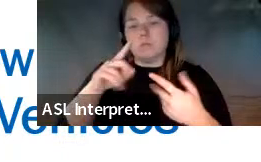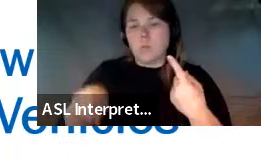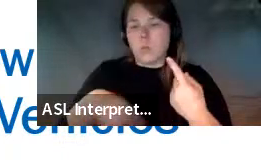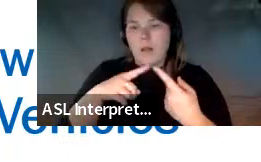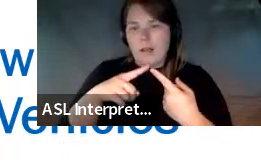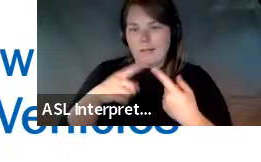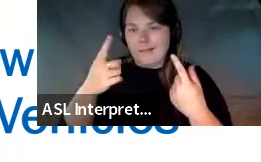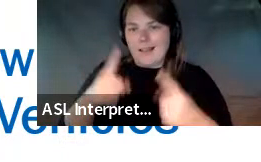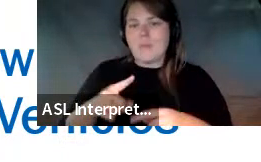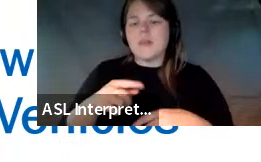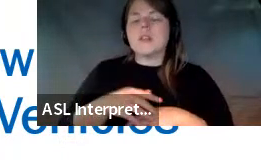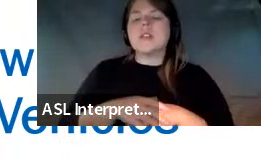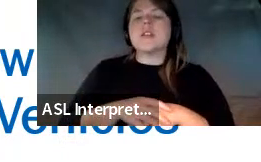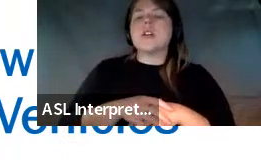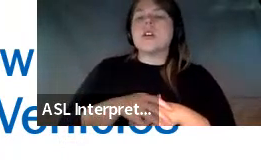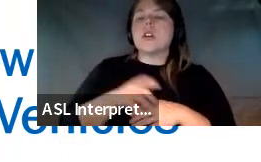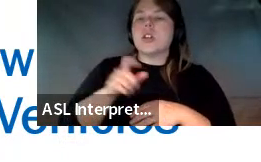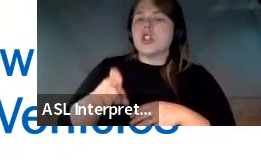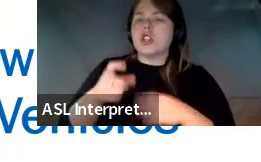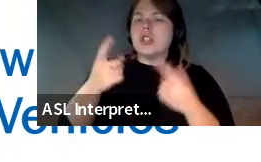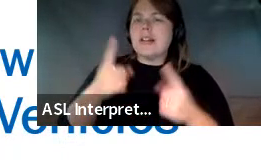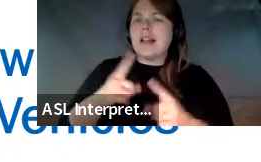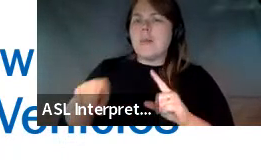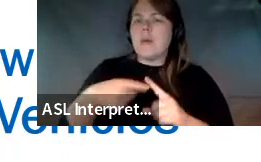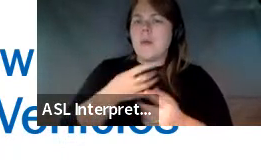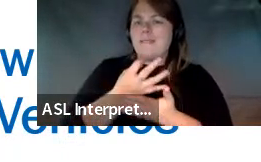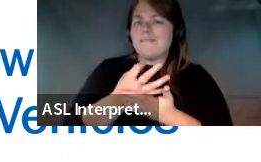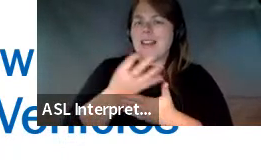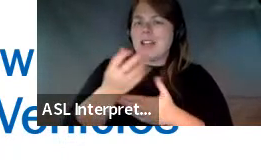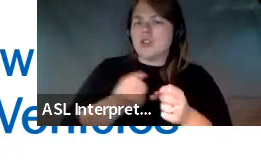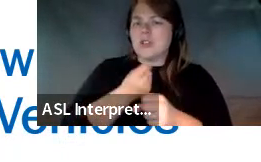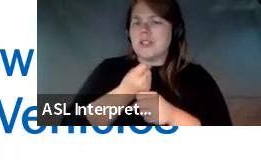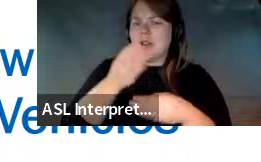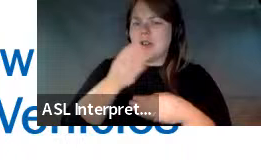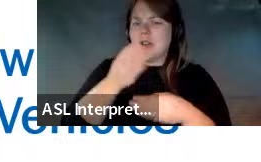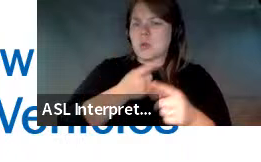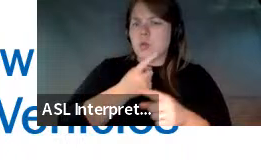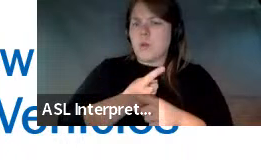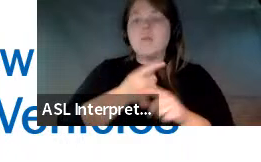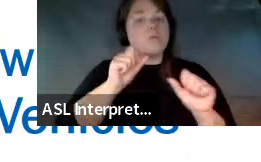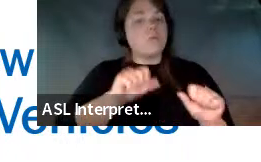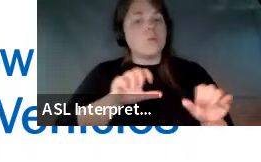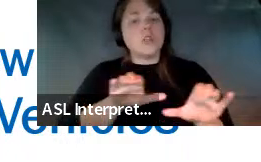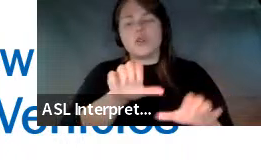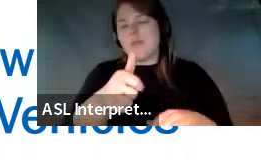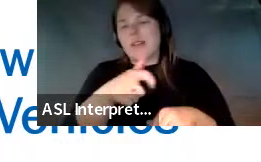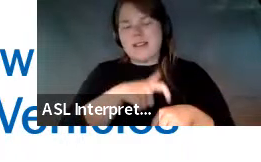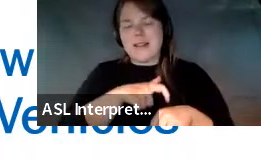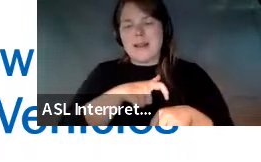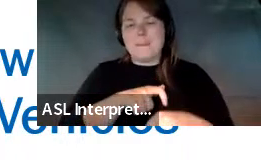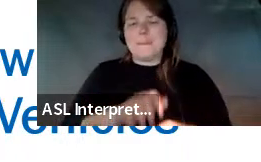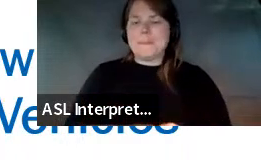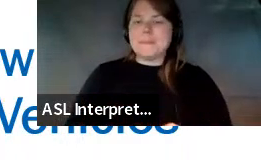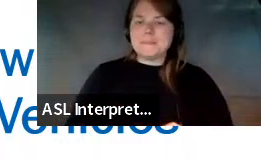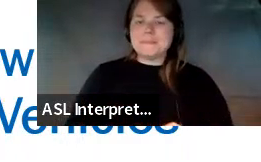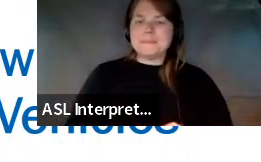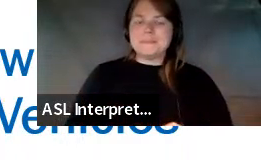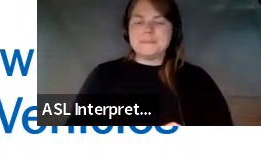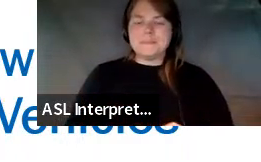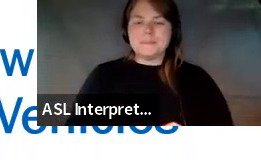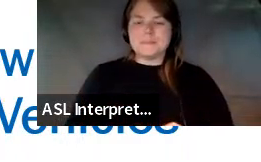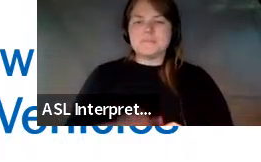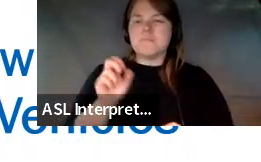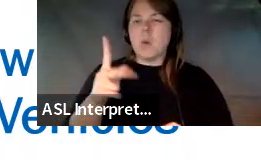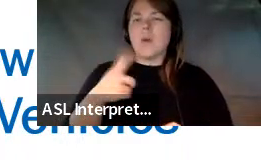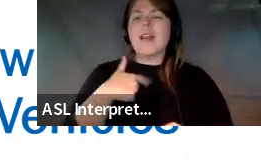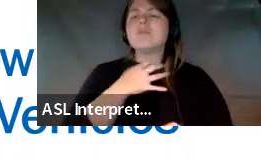guess it should come when the fiscal year ends or something. How would you know? We can do it anytime. Okay, yes. I'm